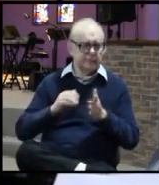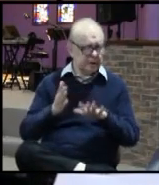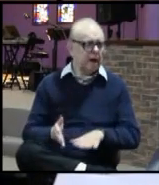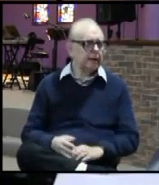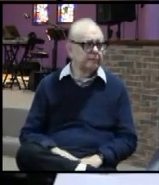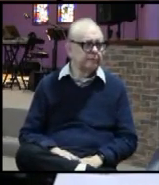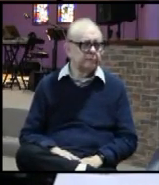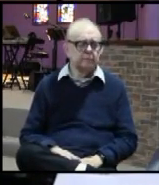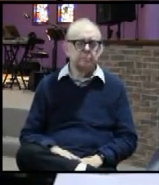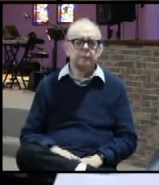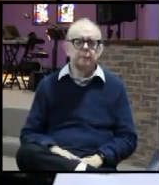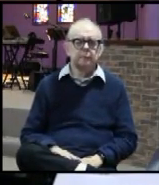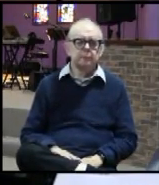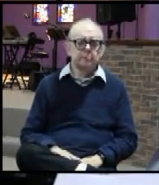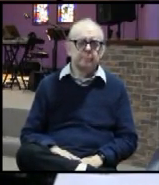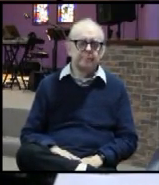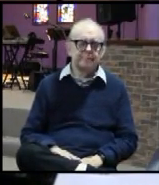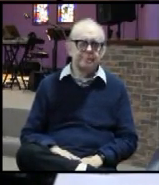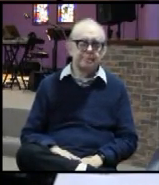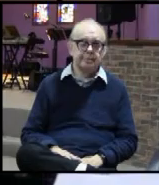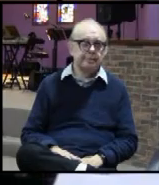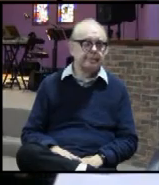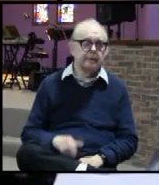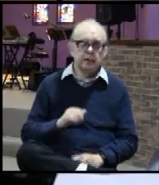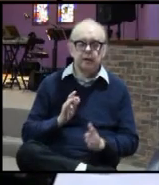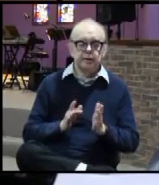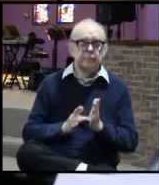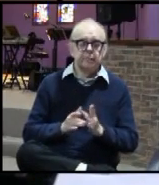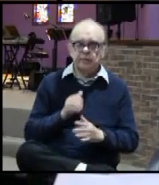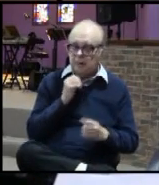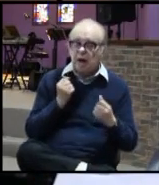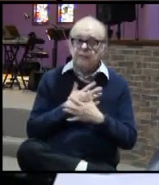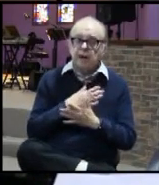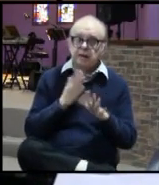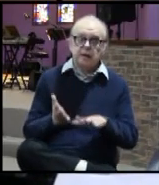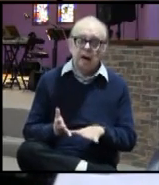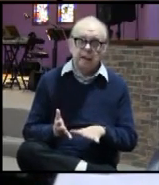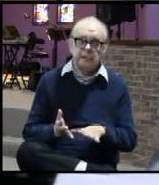Amen. He wasn't afraid to die.